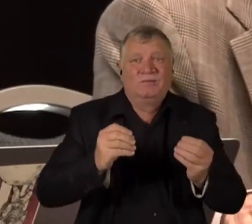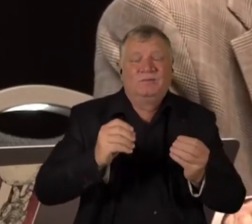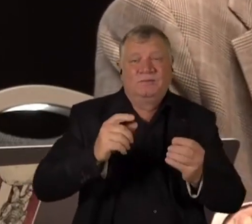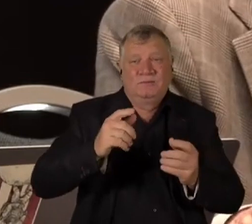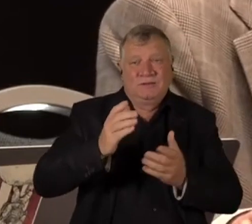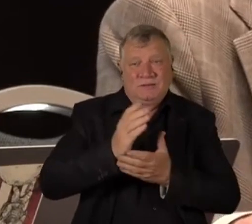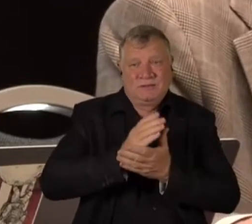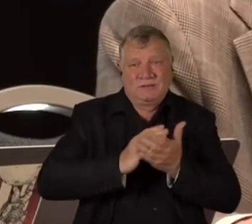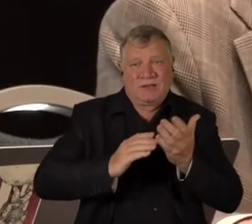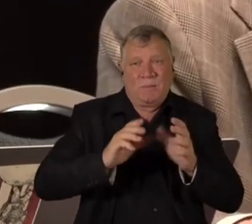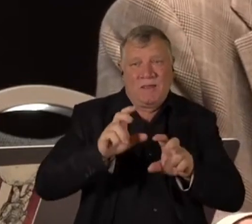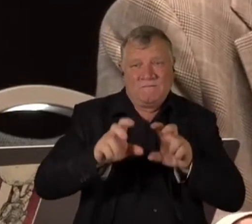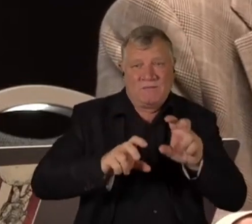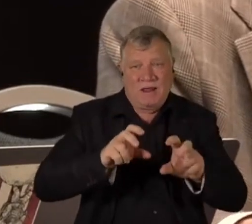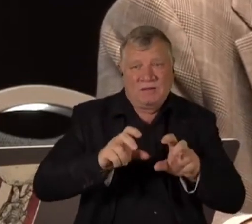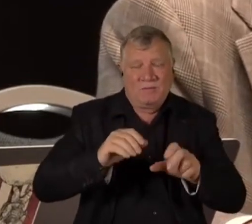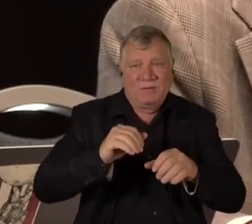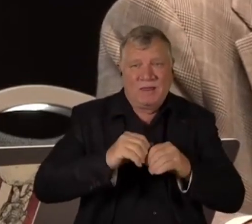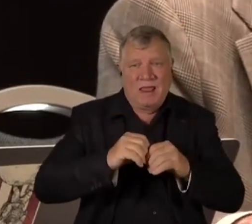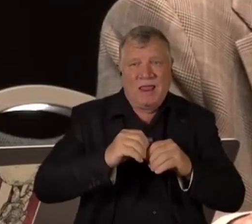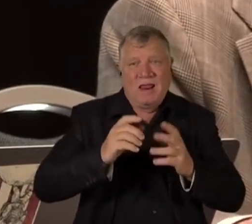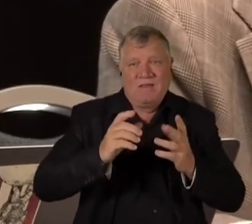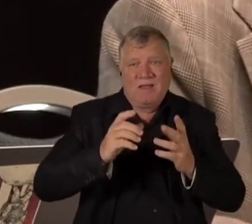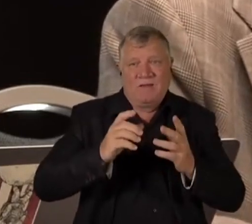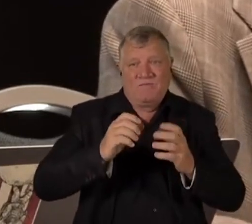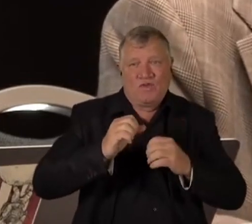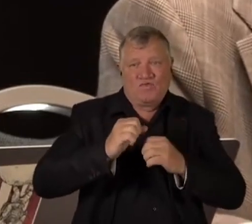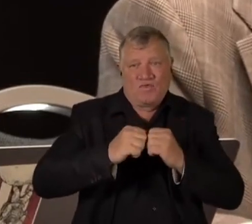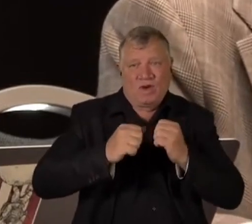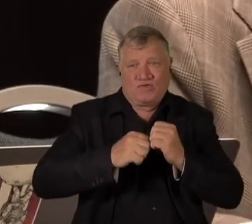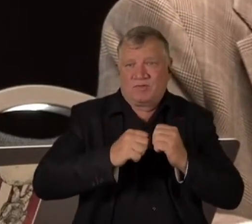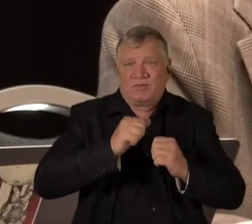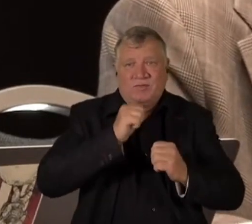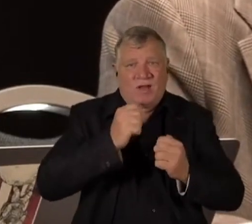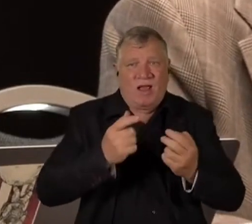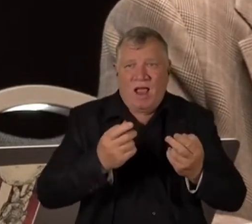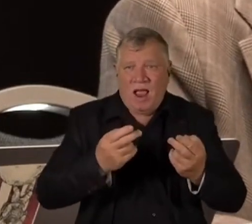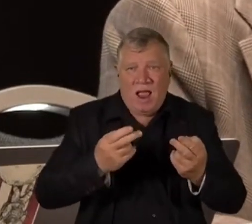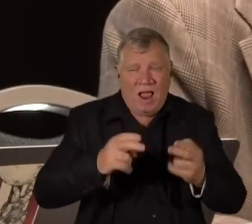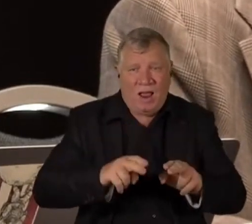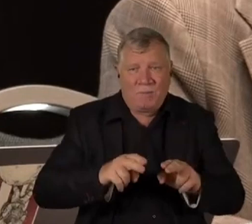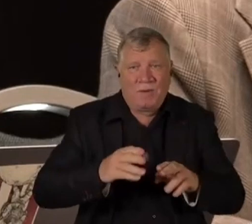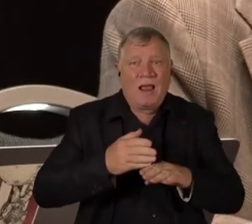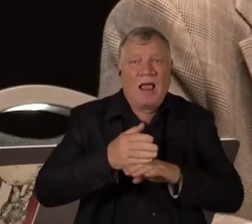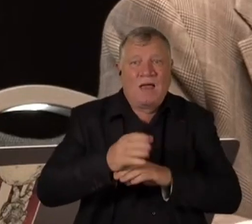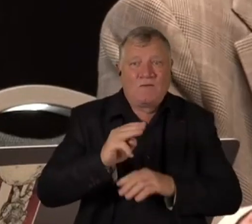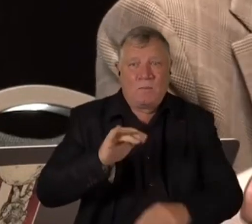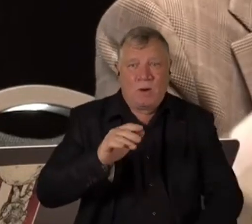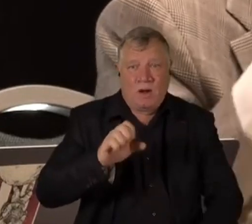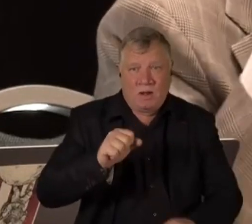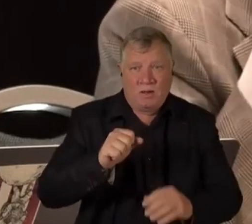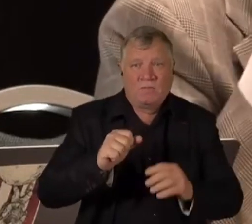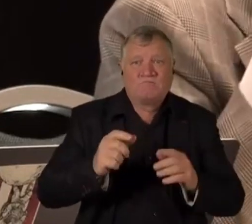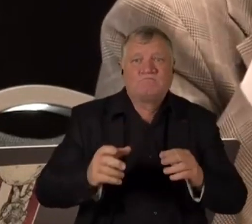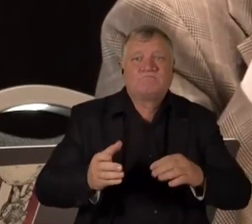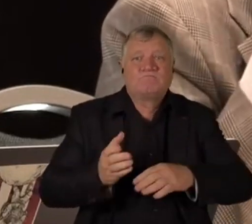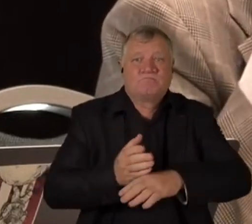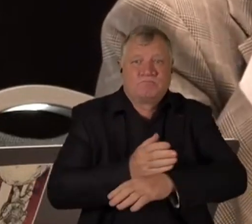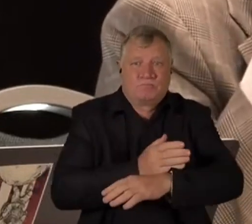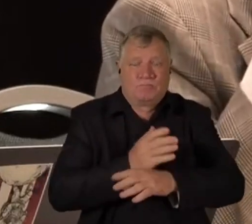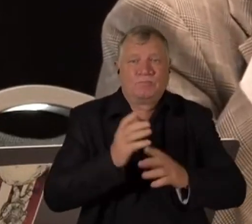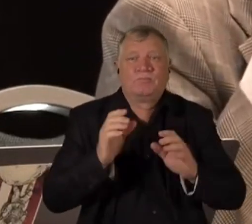improve the fragile infrastructure have not happened. After Maria, the grid was restored to